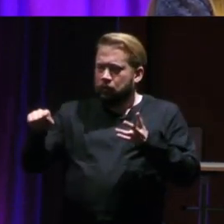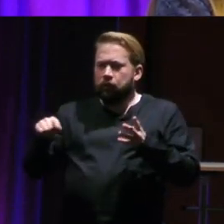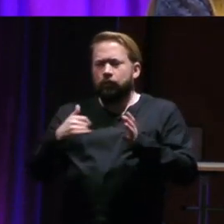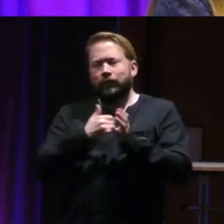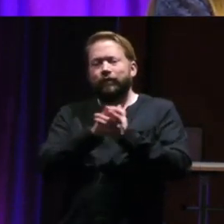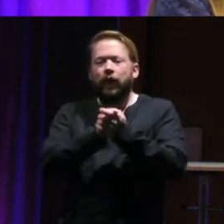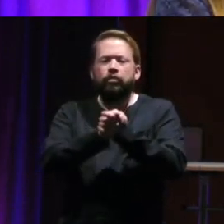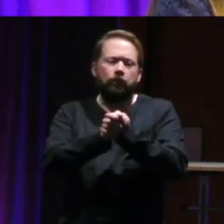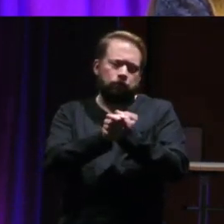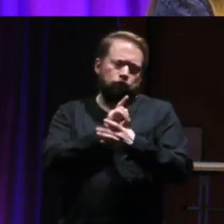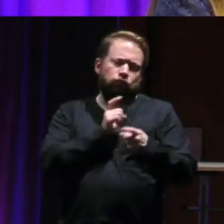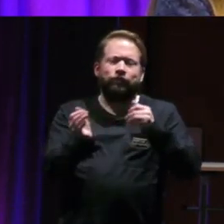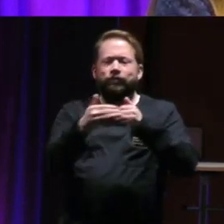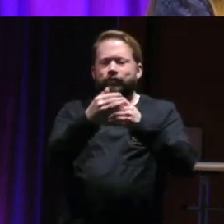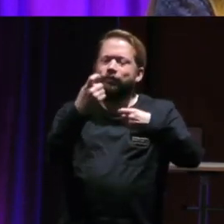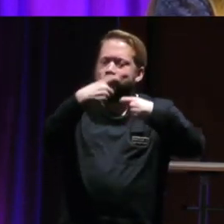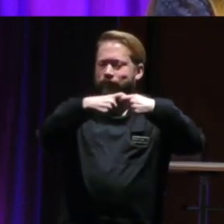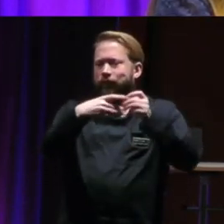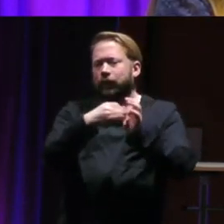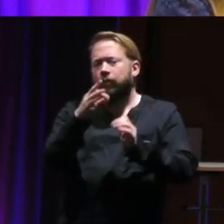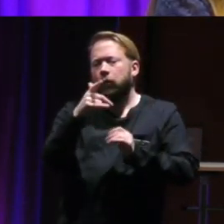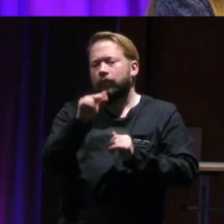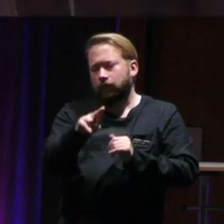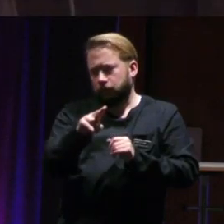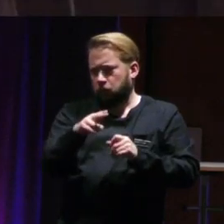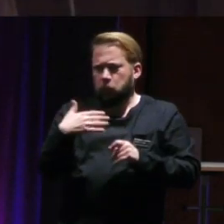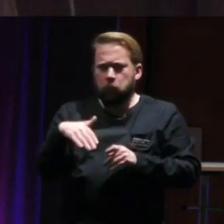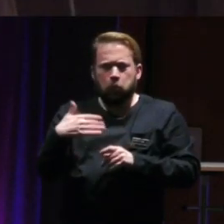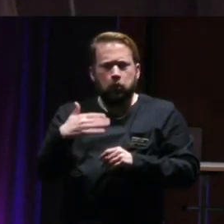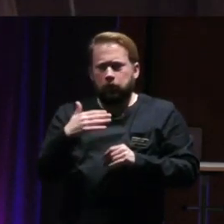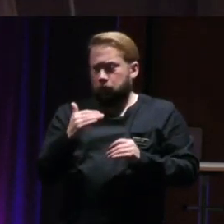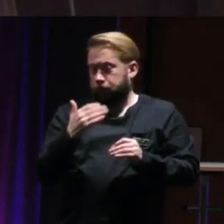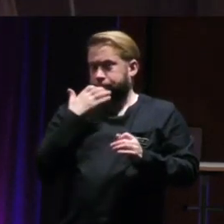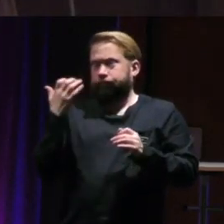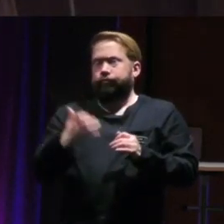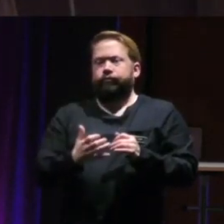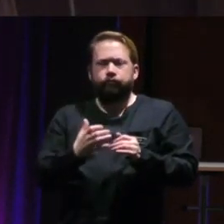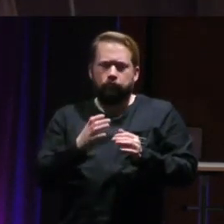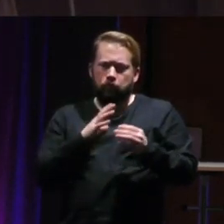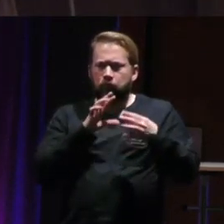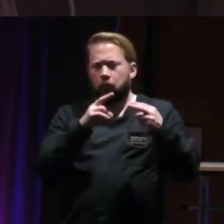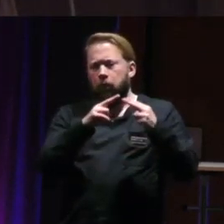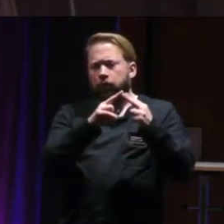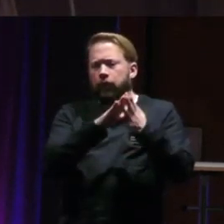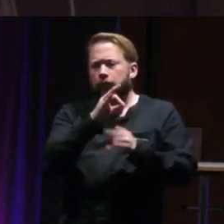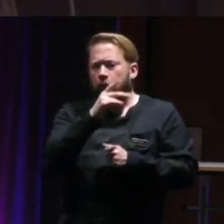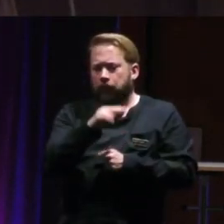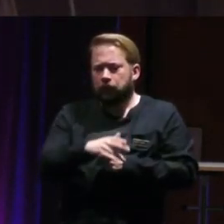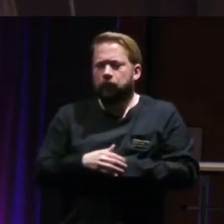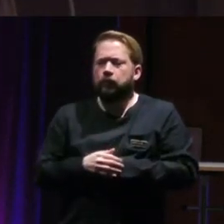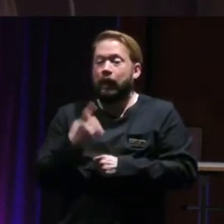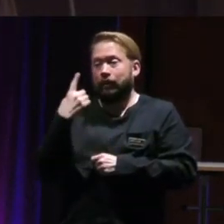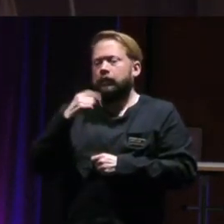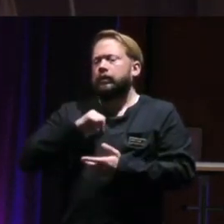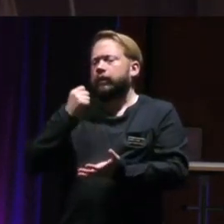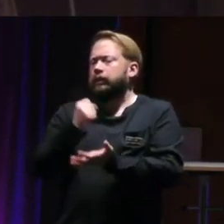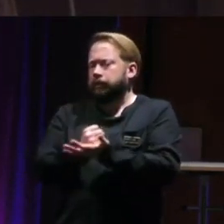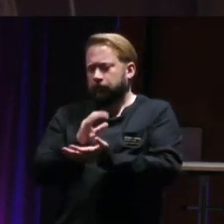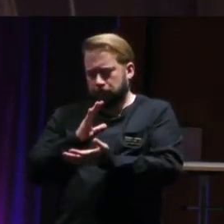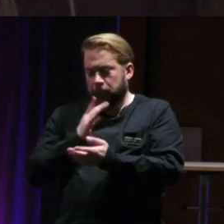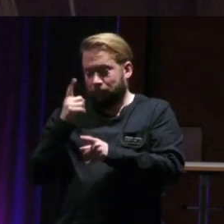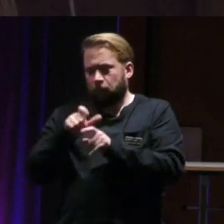by the state, all of them, 100%. We had one channel, one independent channel, TV Rain, which